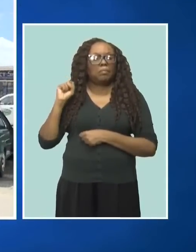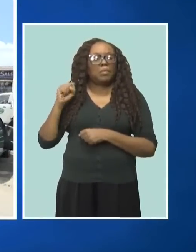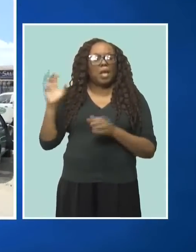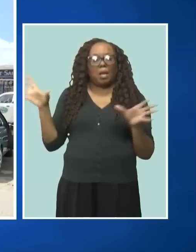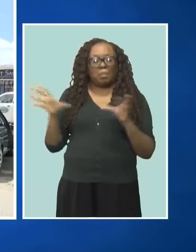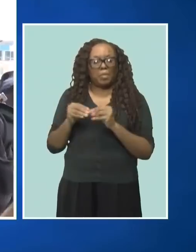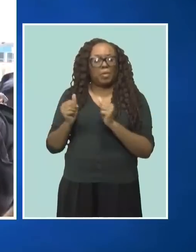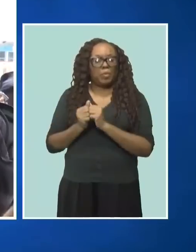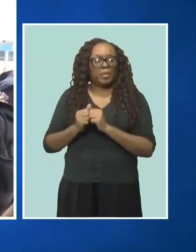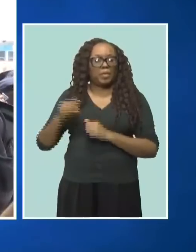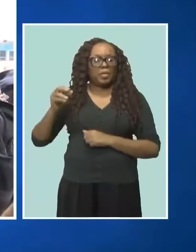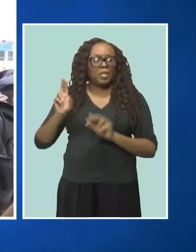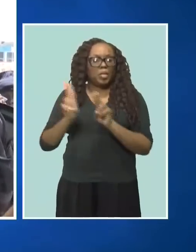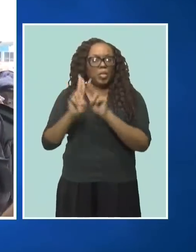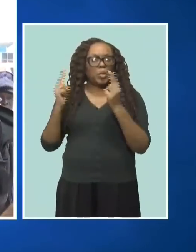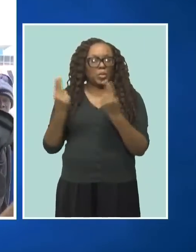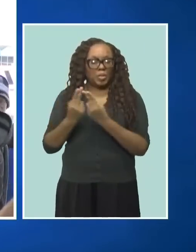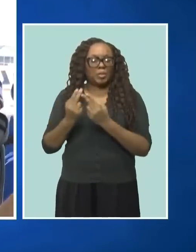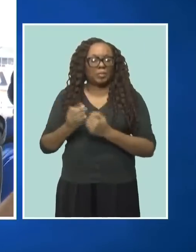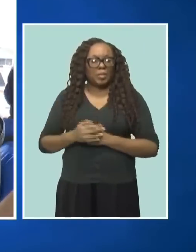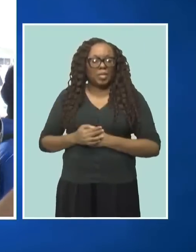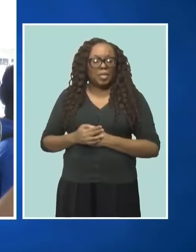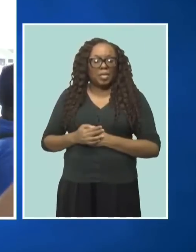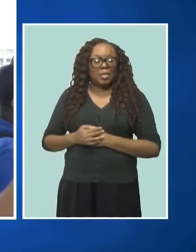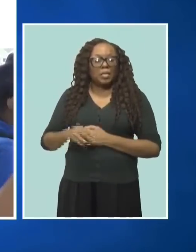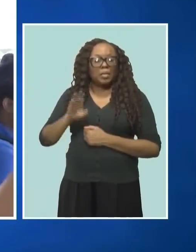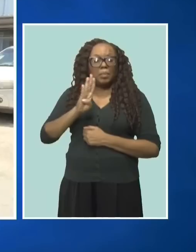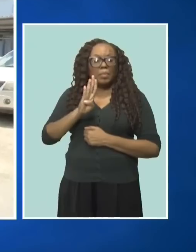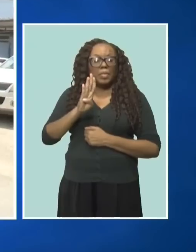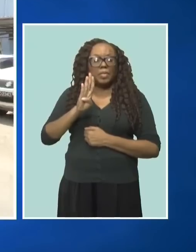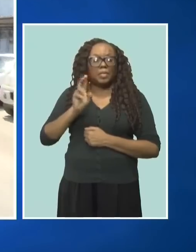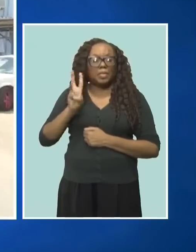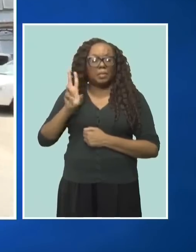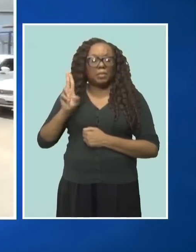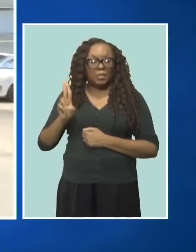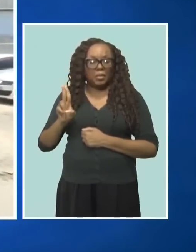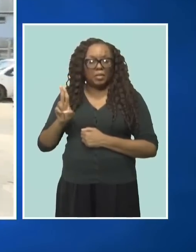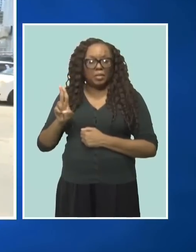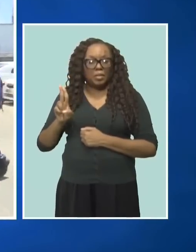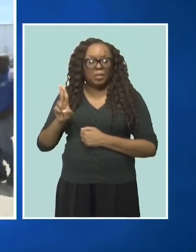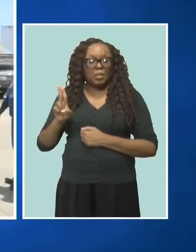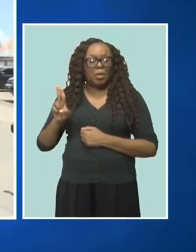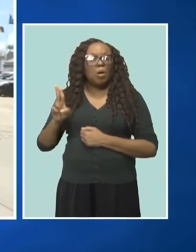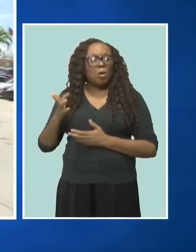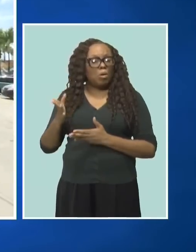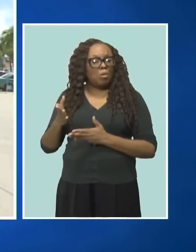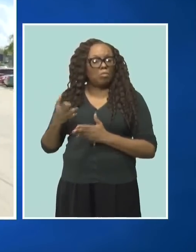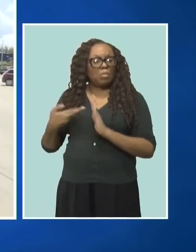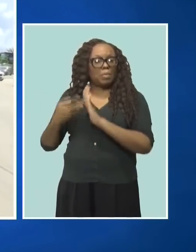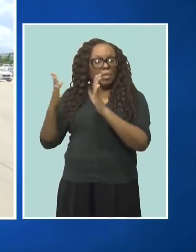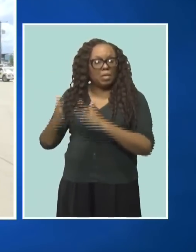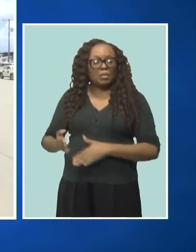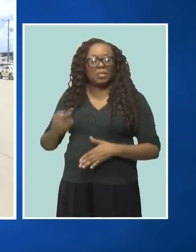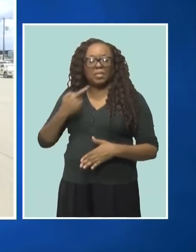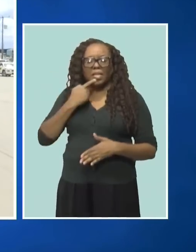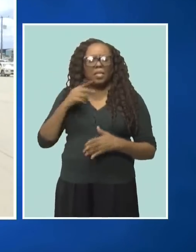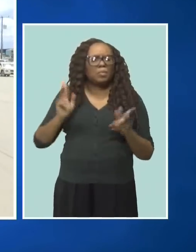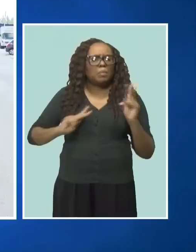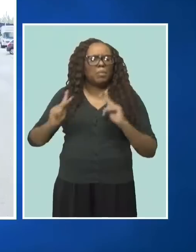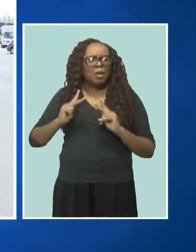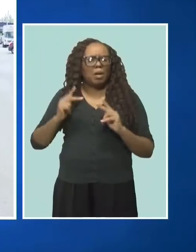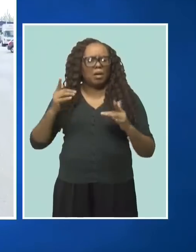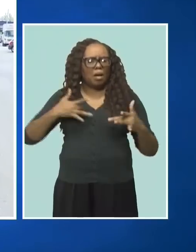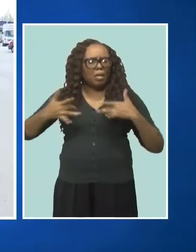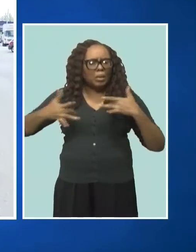Union. BWU negotiator Alexandria Thomas says the work stoppage is a reaction to environmental concerns, health